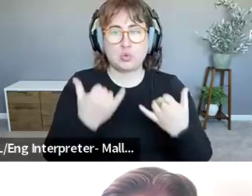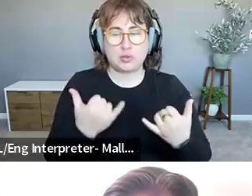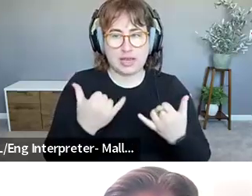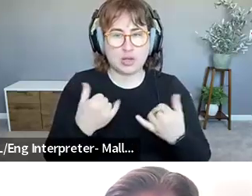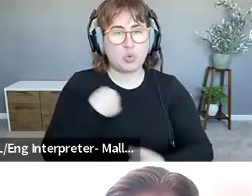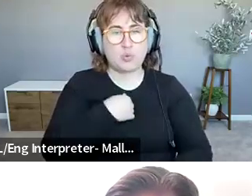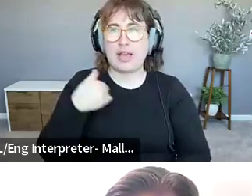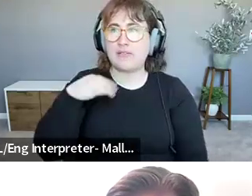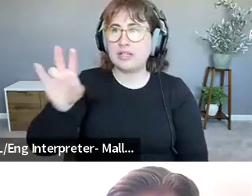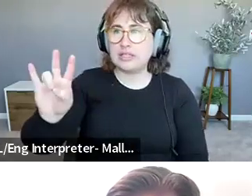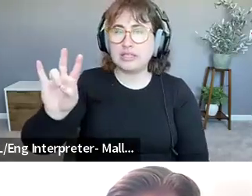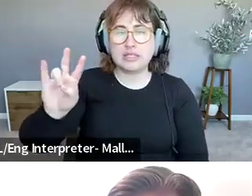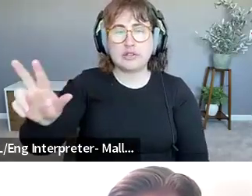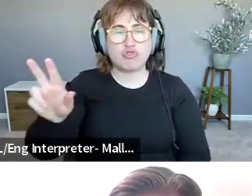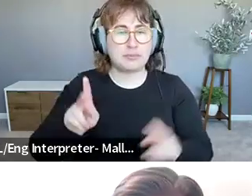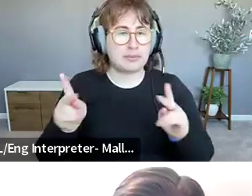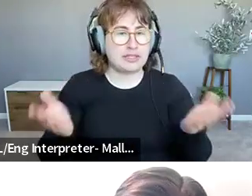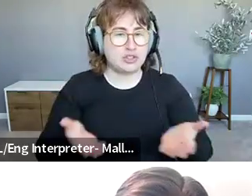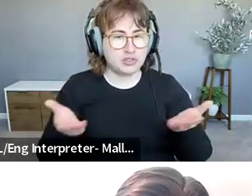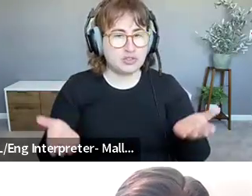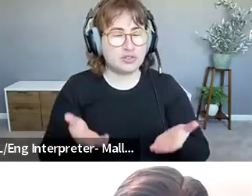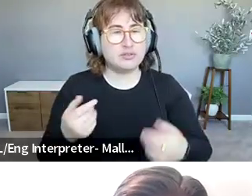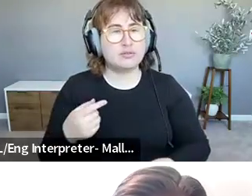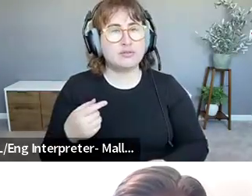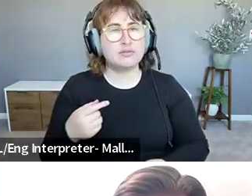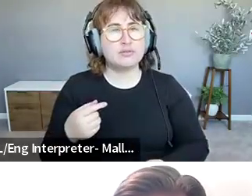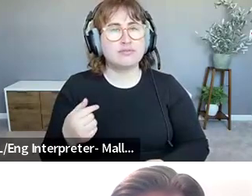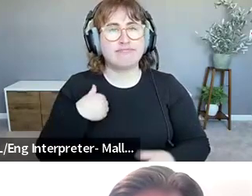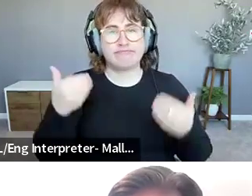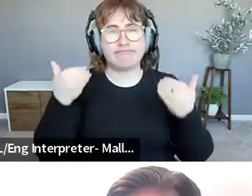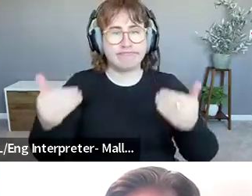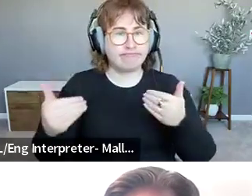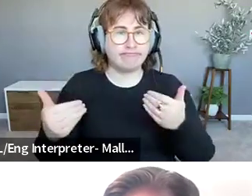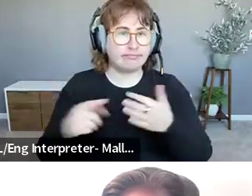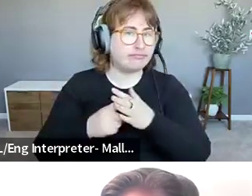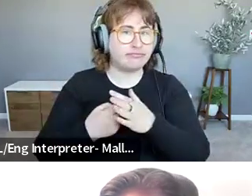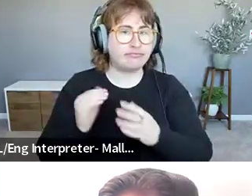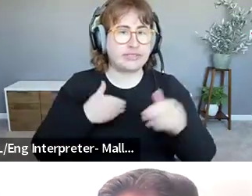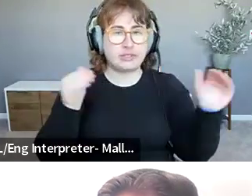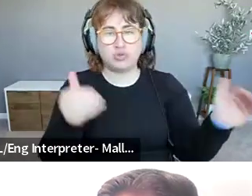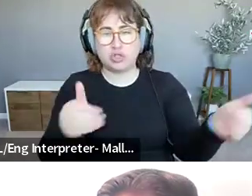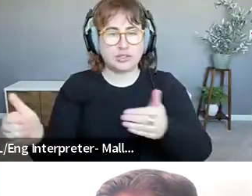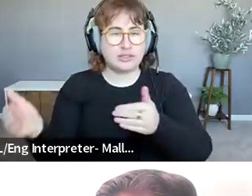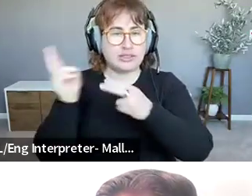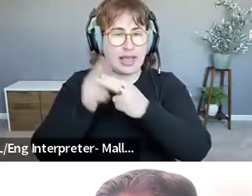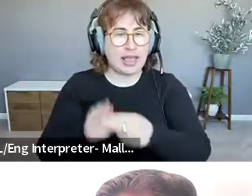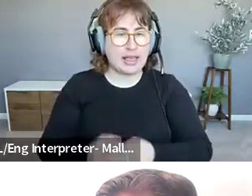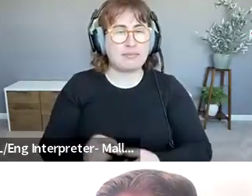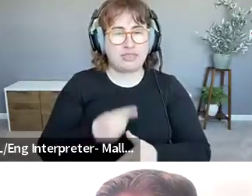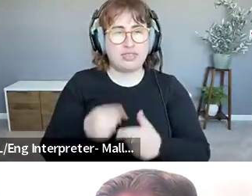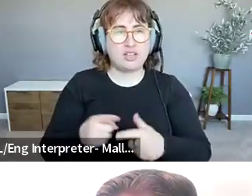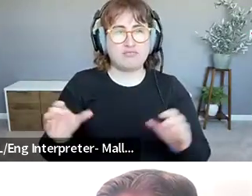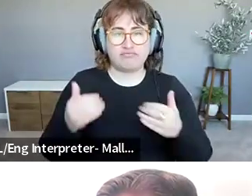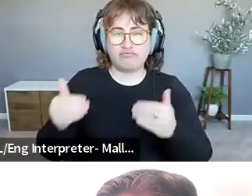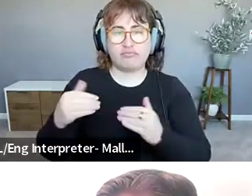got 73 folks on. I'm going to get into our introductions real quickly and then do